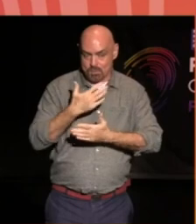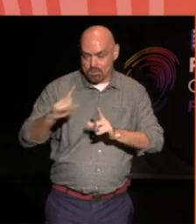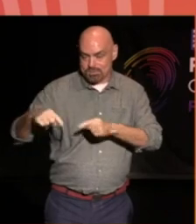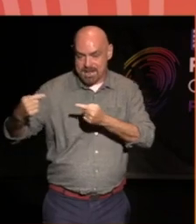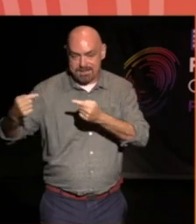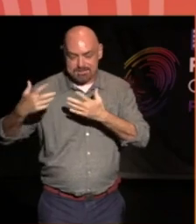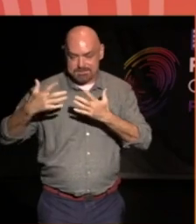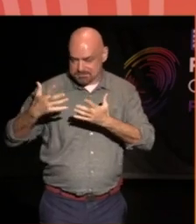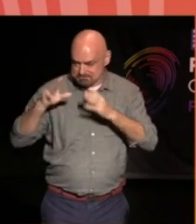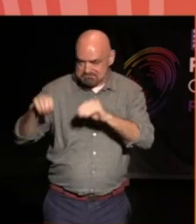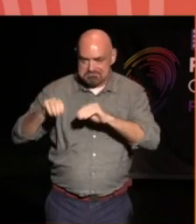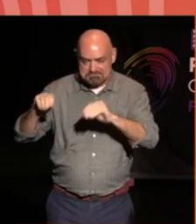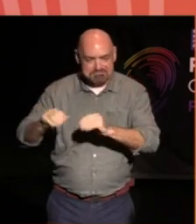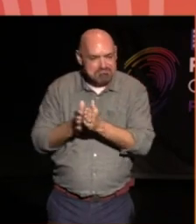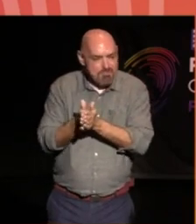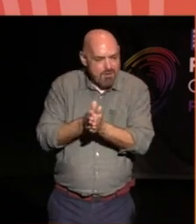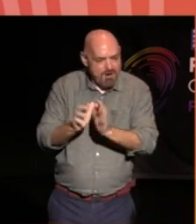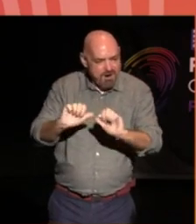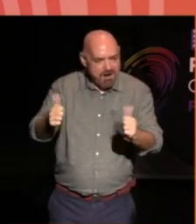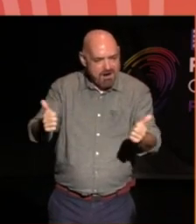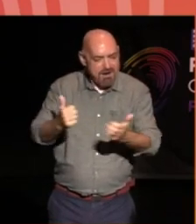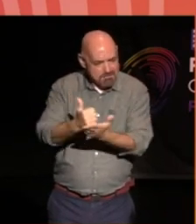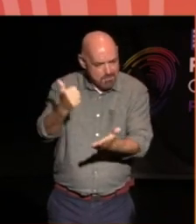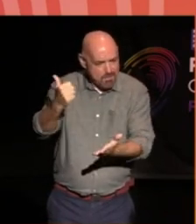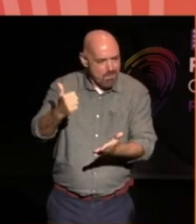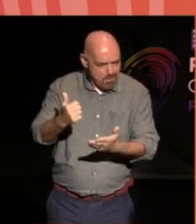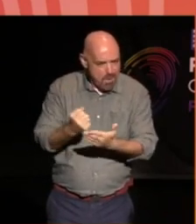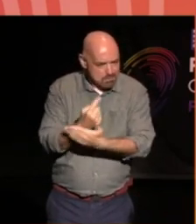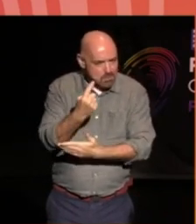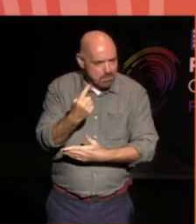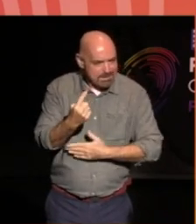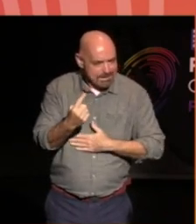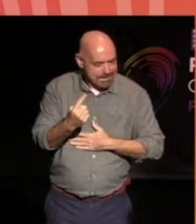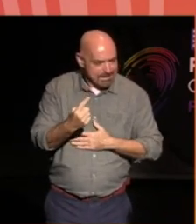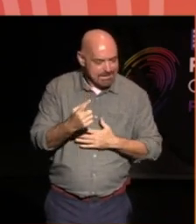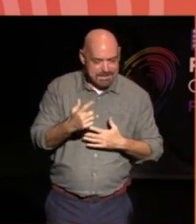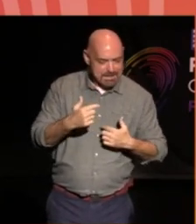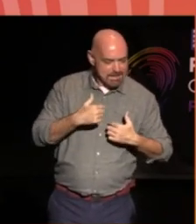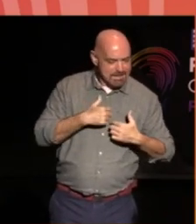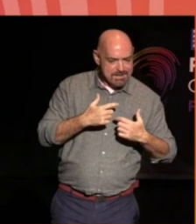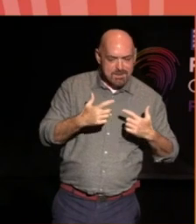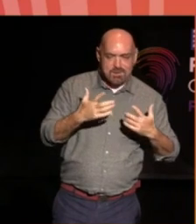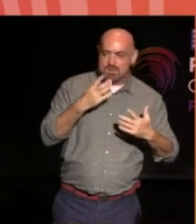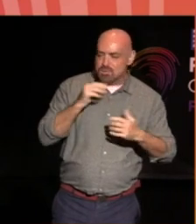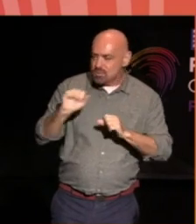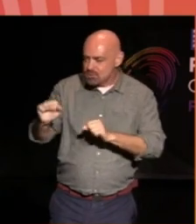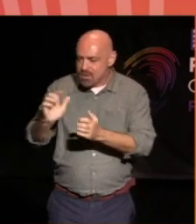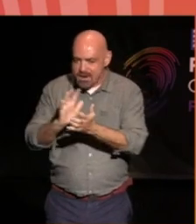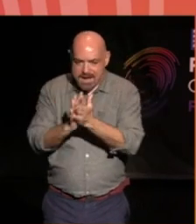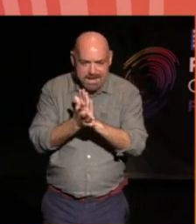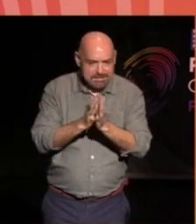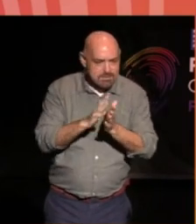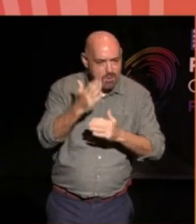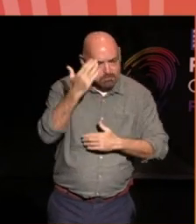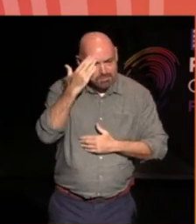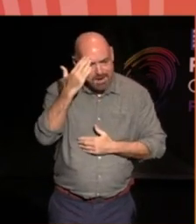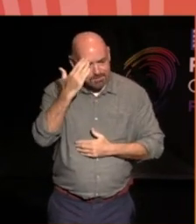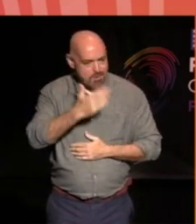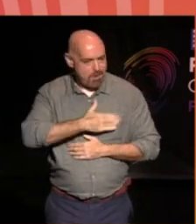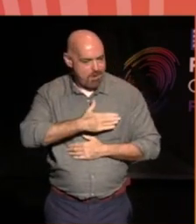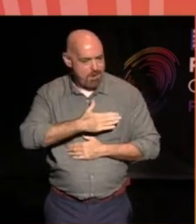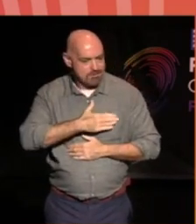mean, this is an amazing opportunity to use your hands and brain and heart in a new